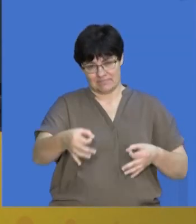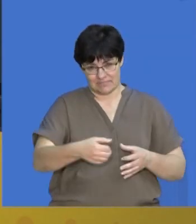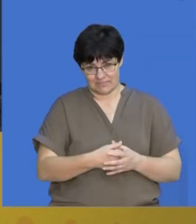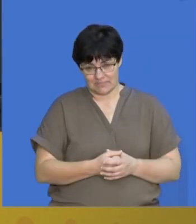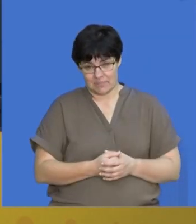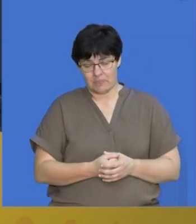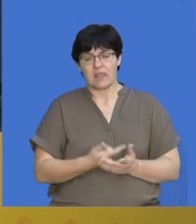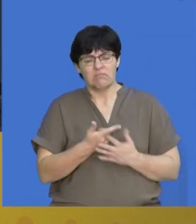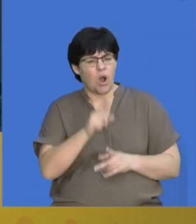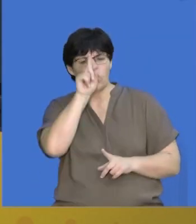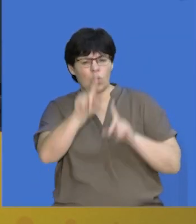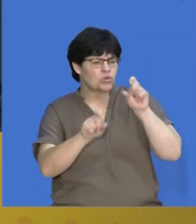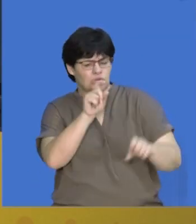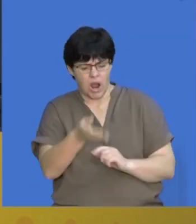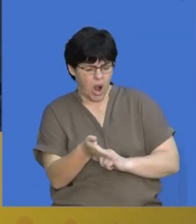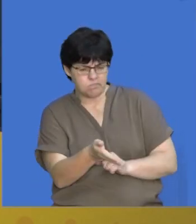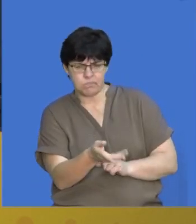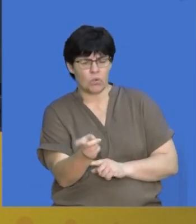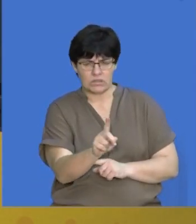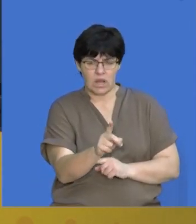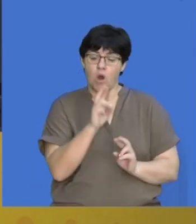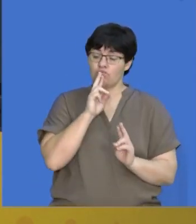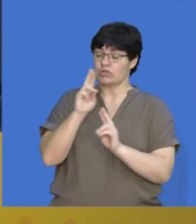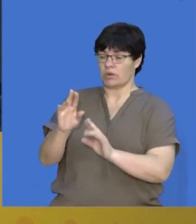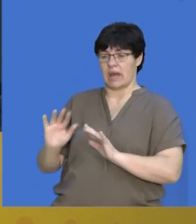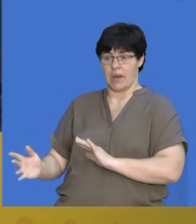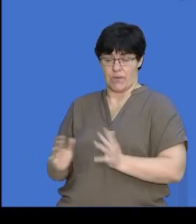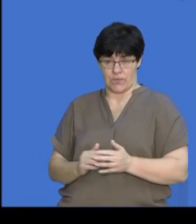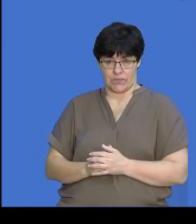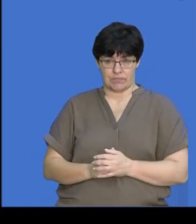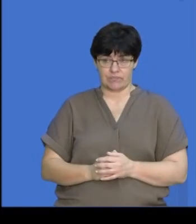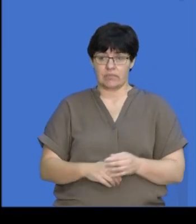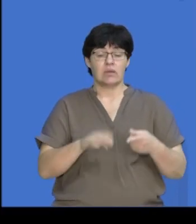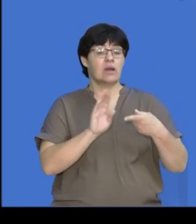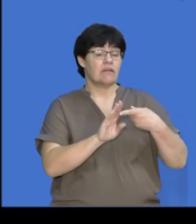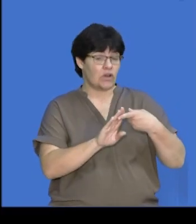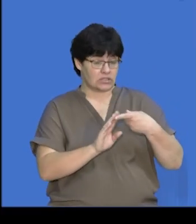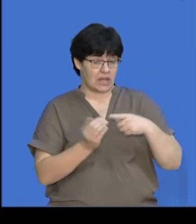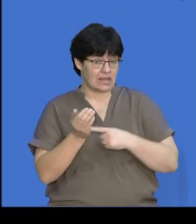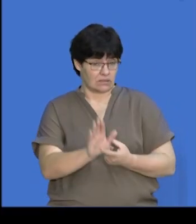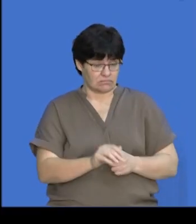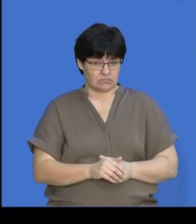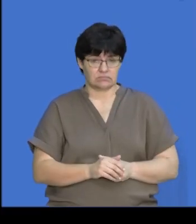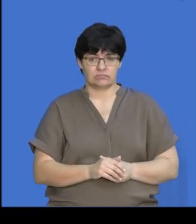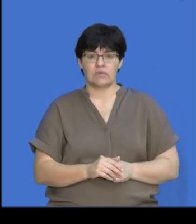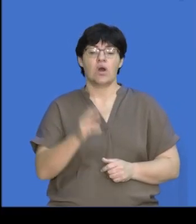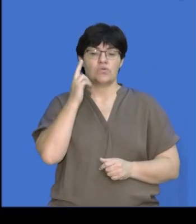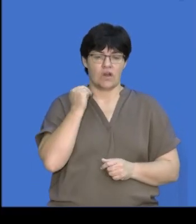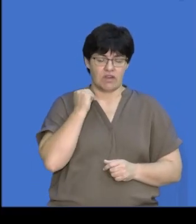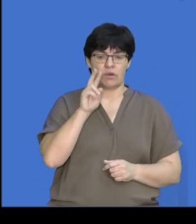of questions were there and how you should have responded. In the first example, we will do again the